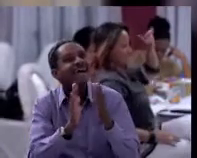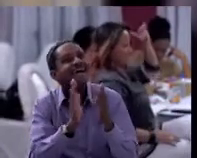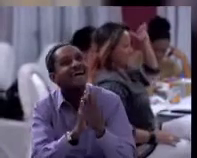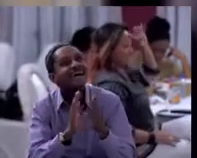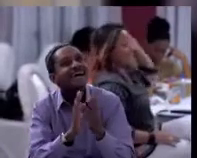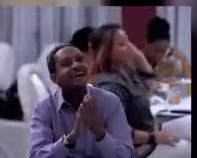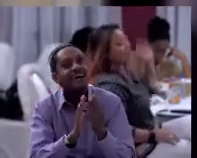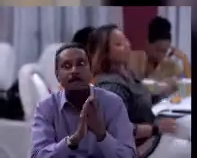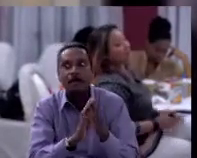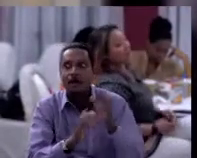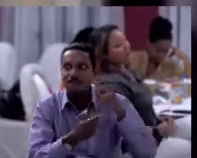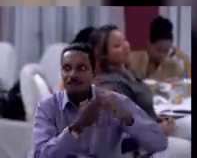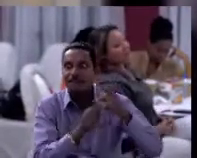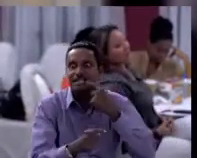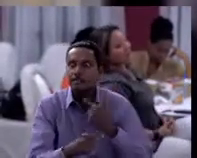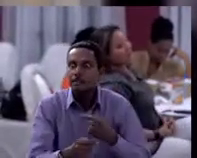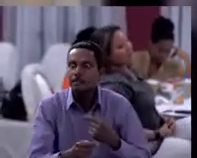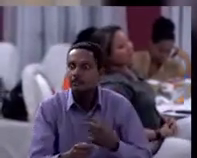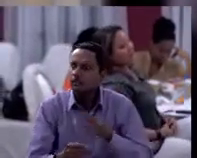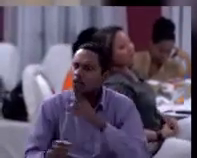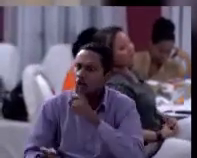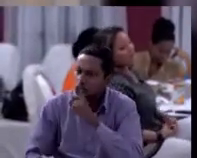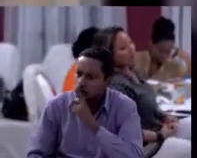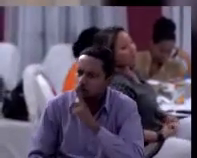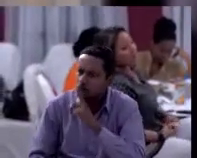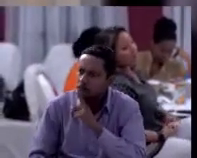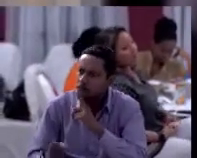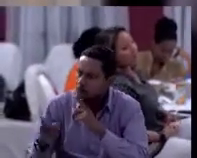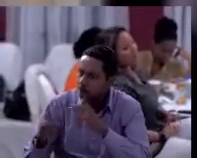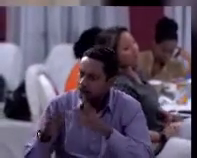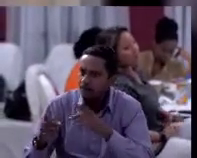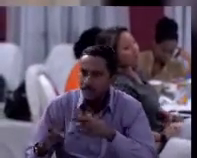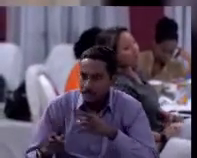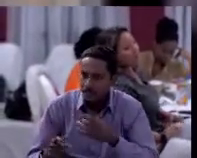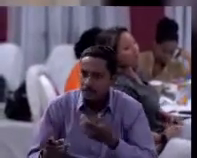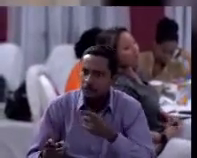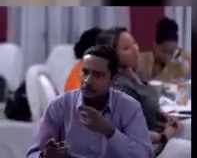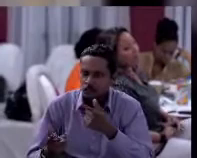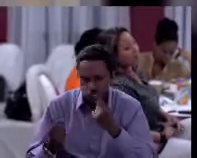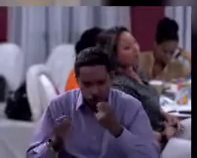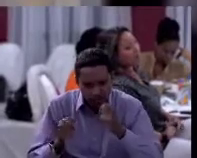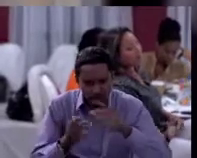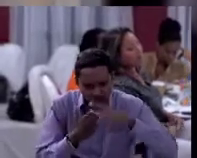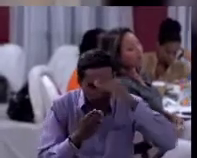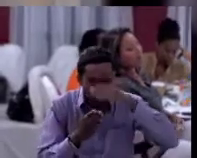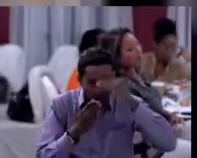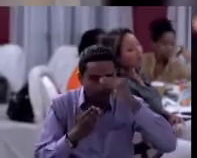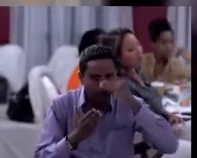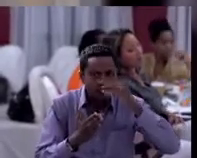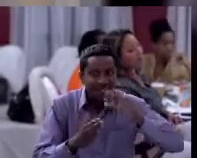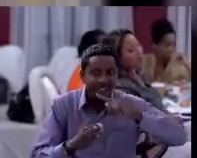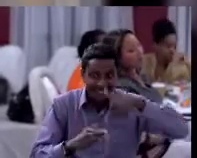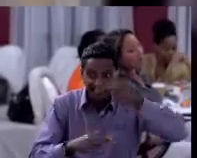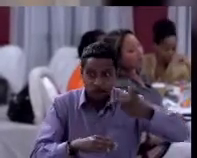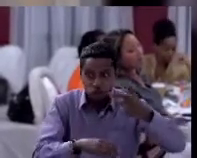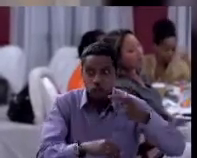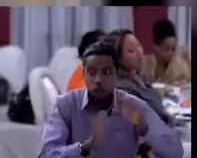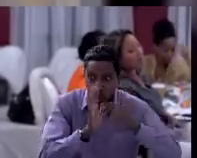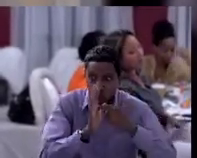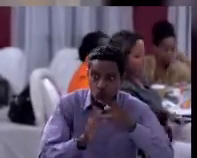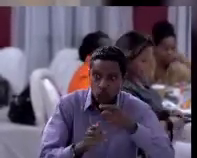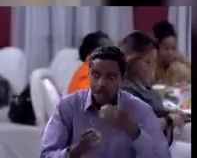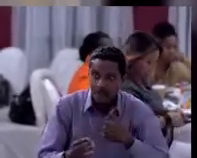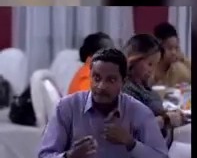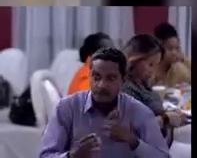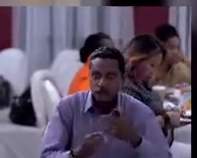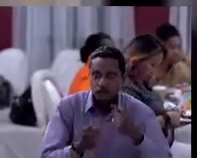and they like it, shut your mouth, get out, and let's improve on what you thought was wrong for the next one. So